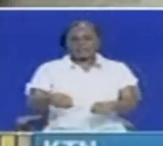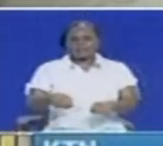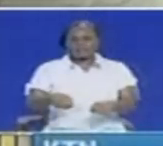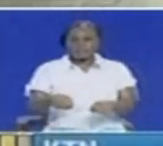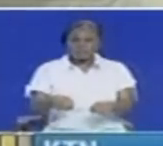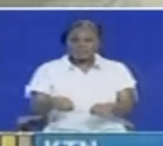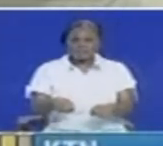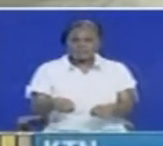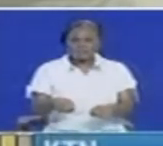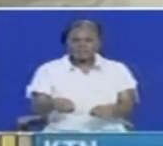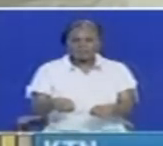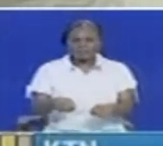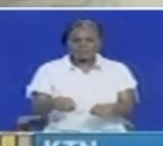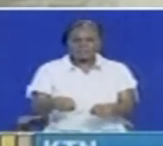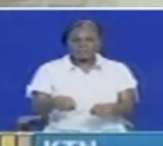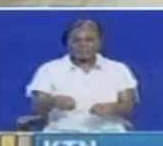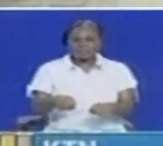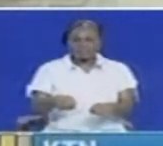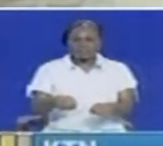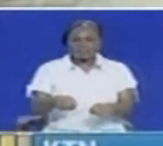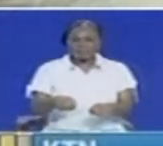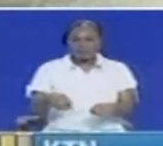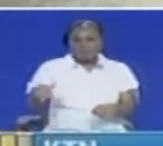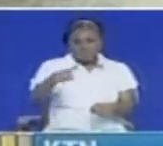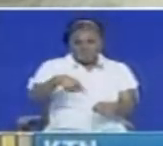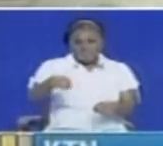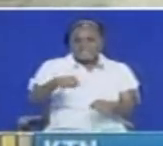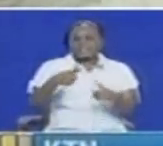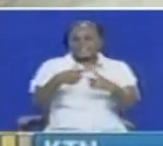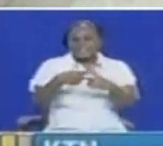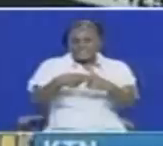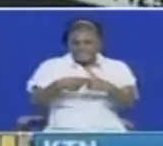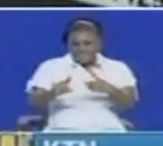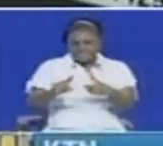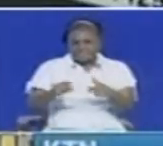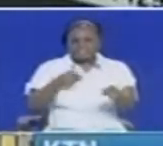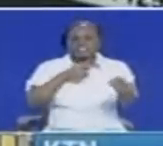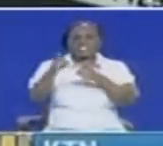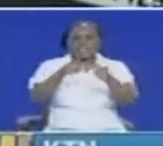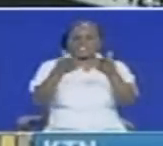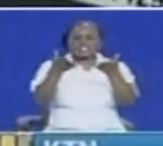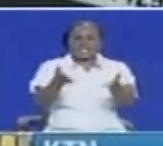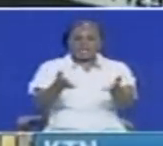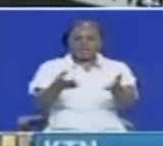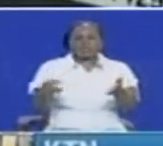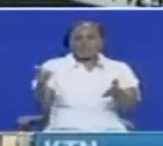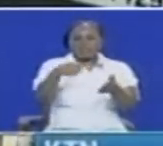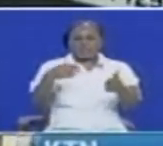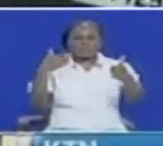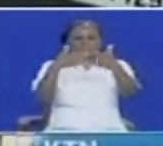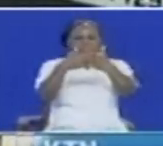1,000 miles begin with the first step. We have started this journey, and we are not turning